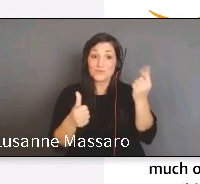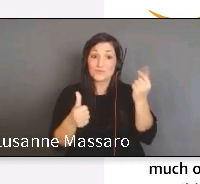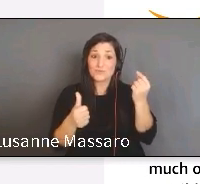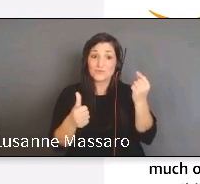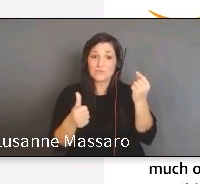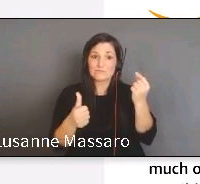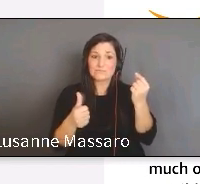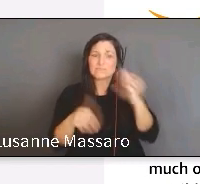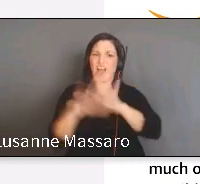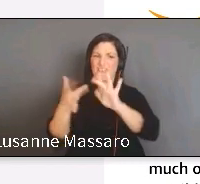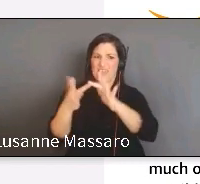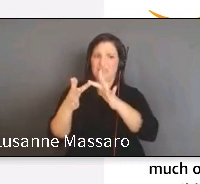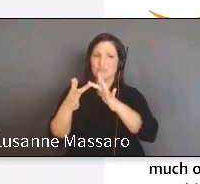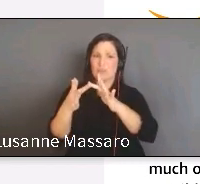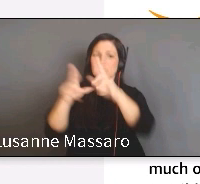apply online at